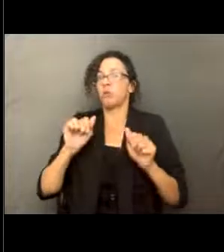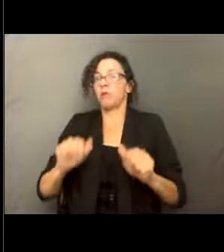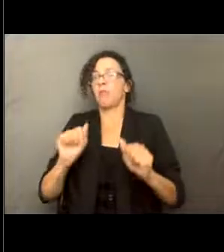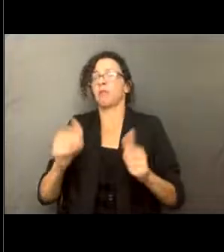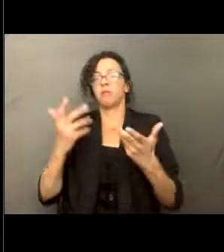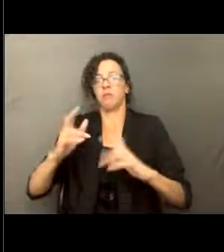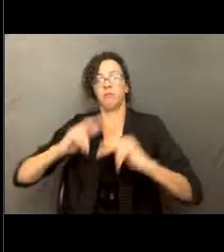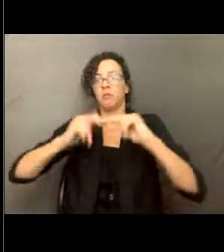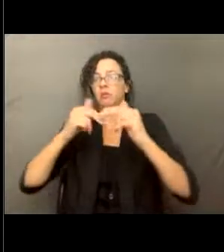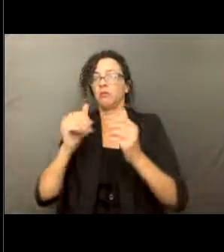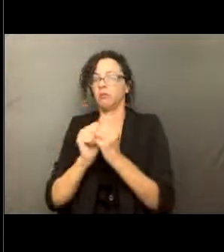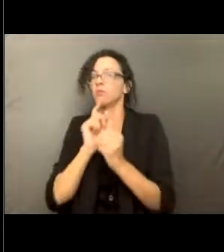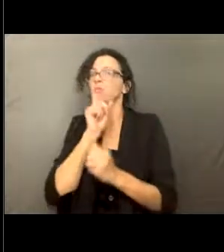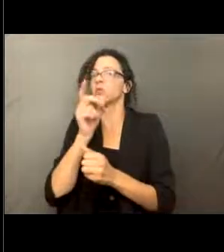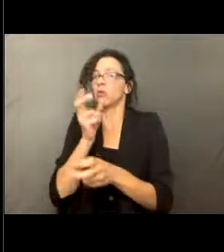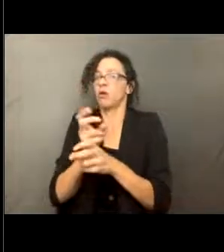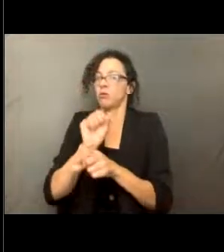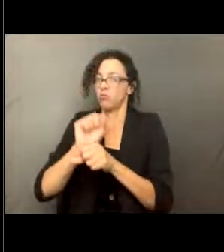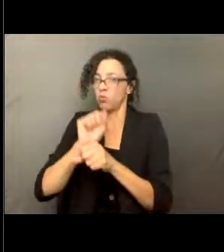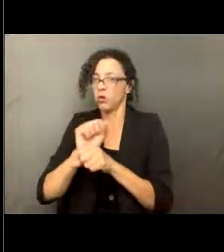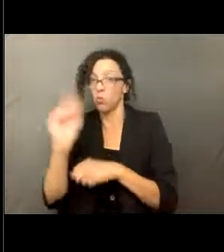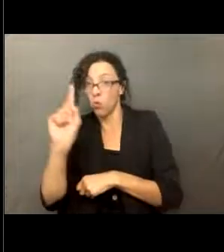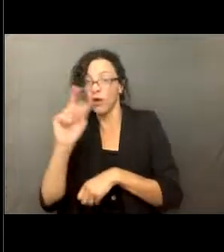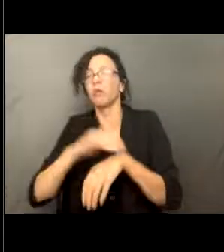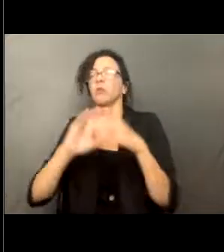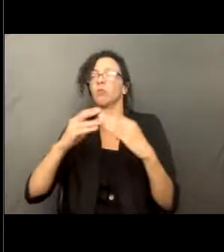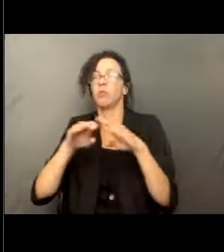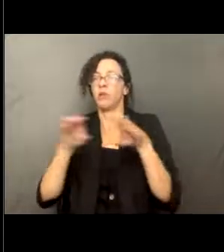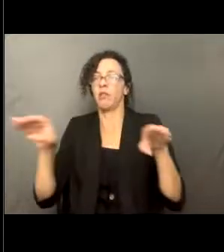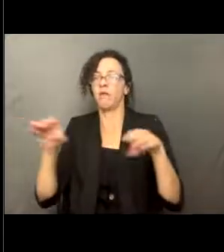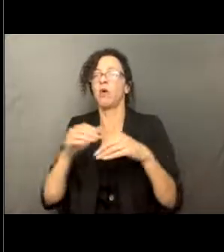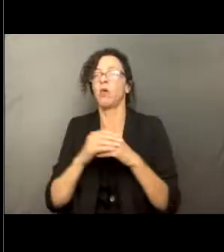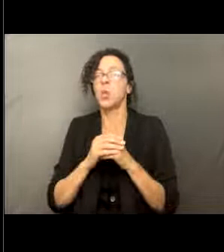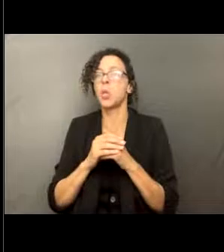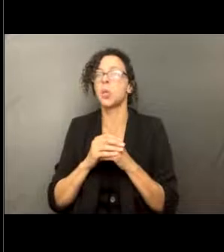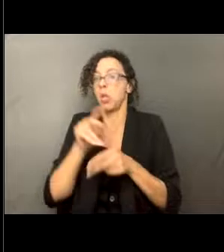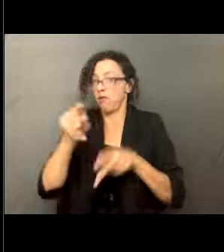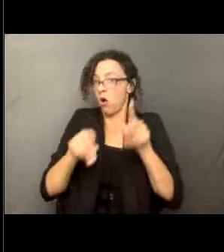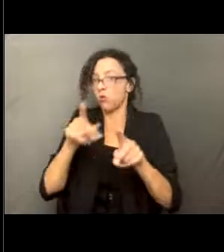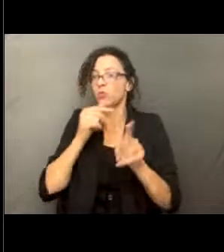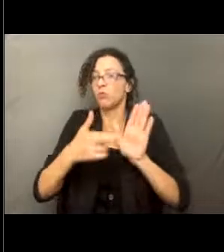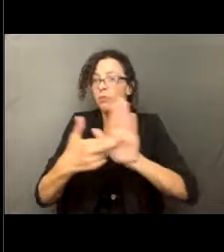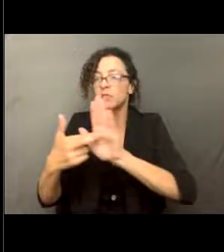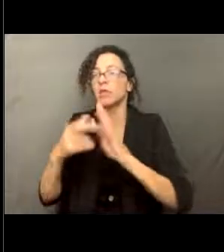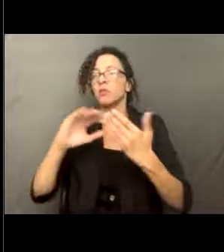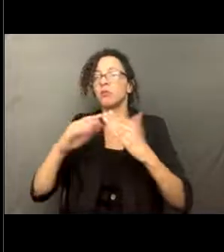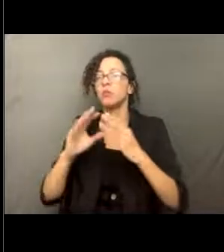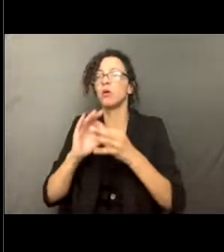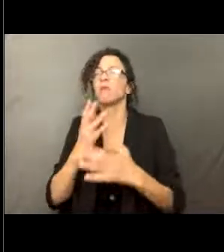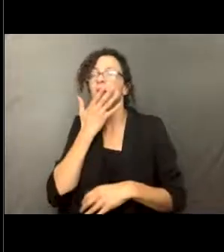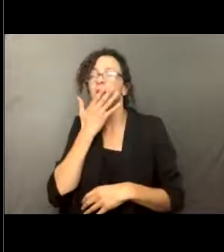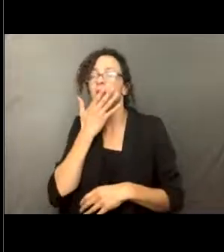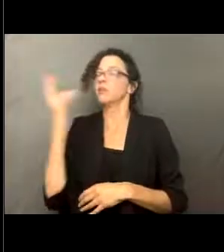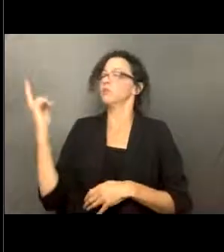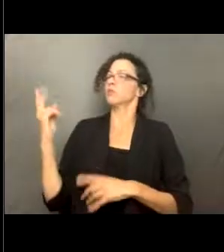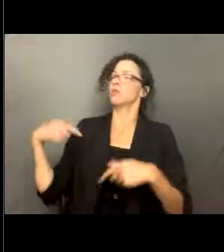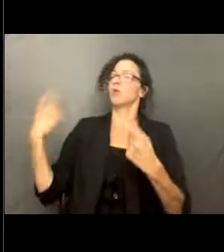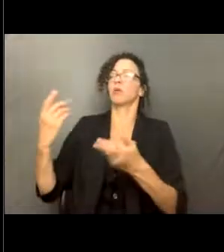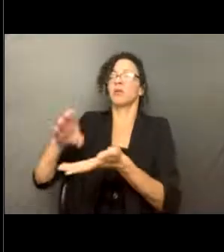really hard work at the community level, where, you know, folks who represent communities of color, historically marginalized